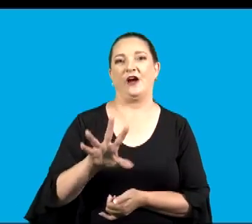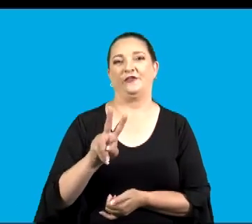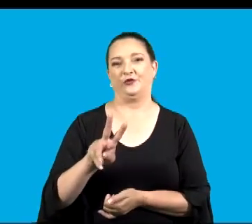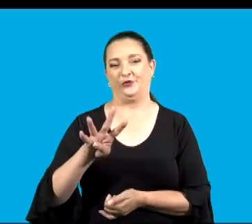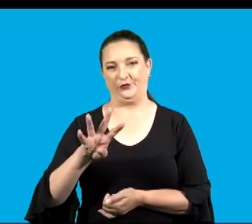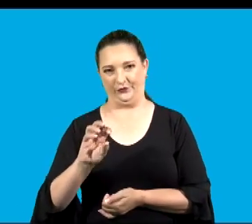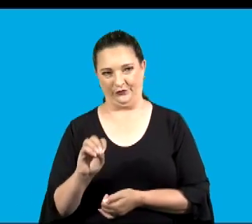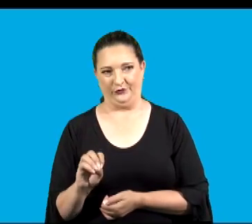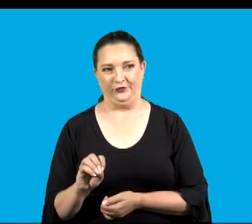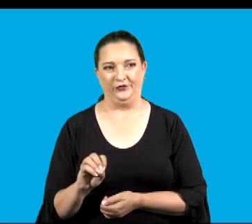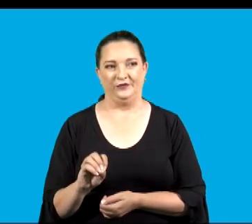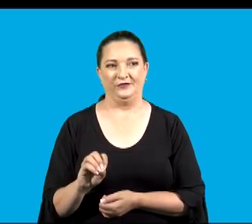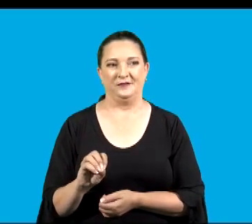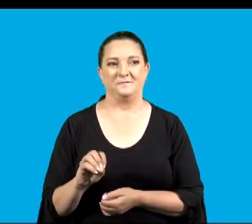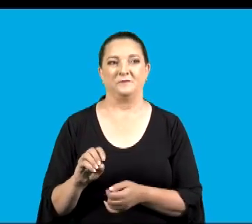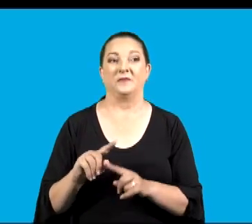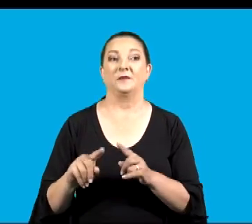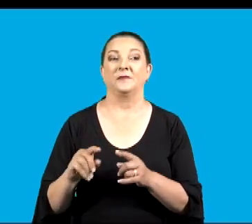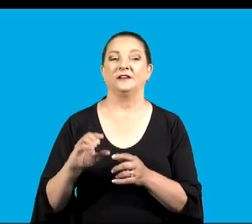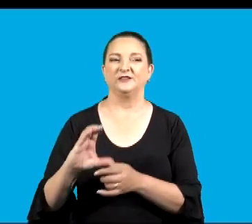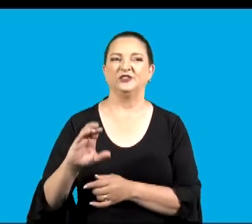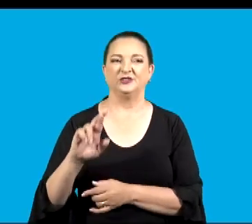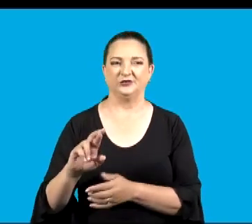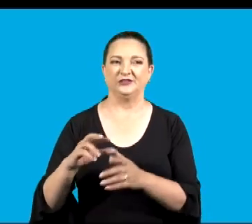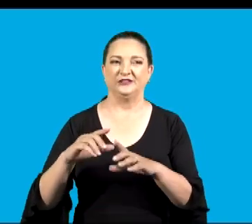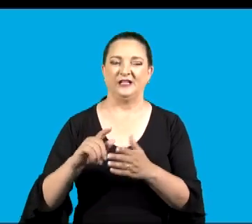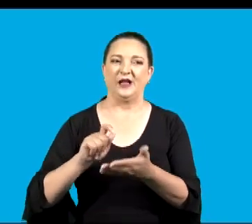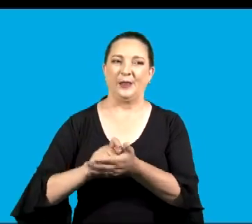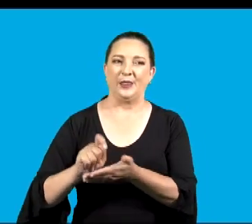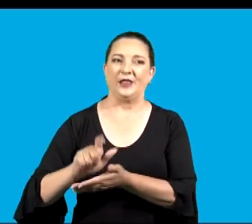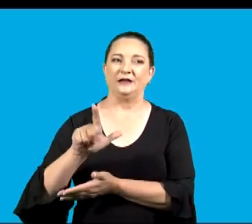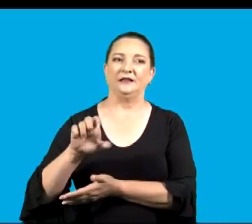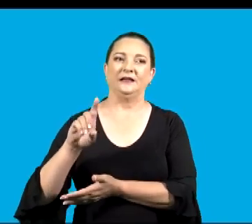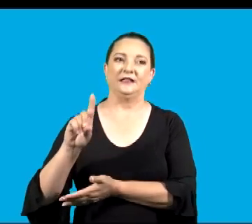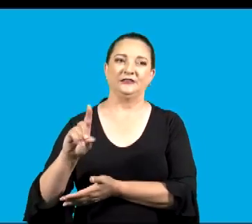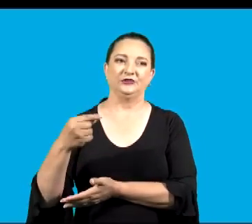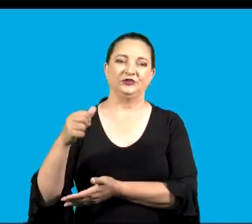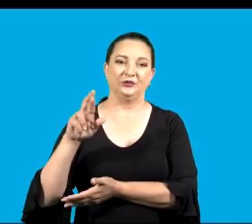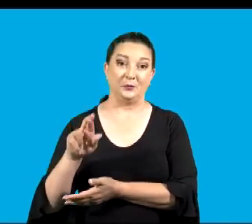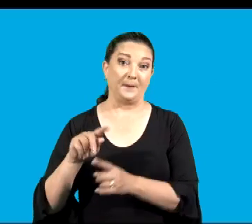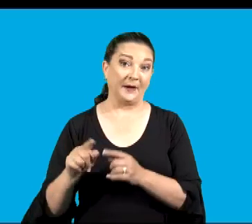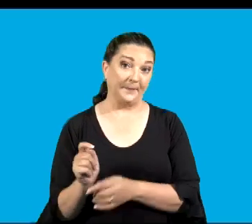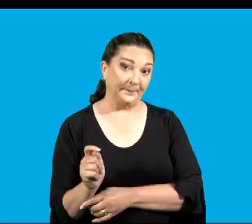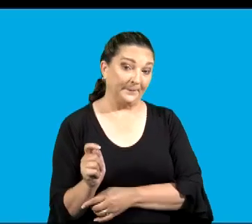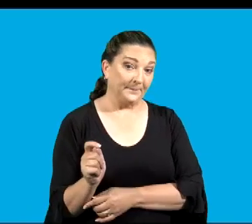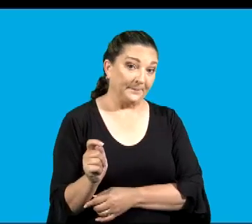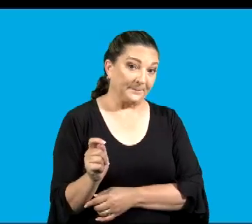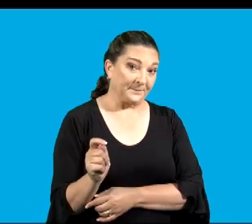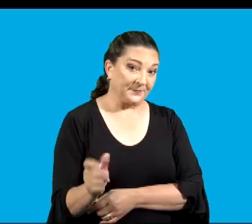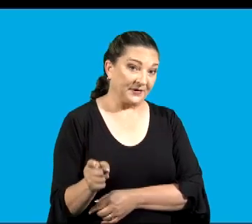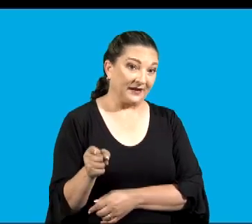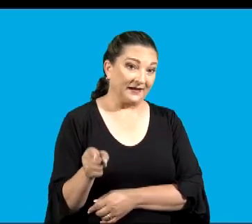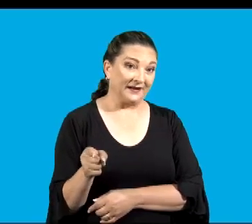ledger account. Posting to the general ledger was correct. So it is a payment which